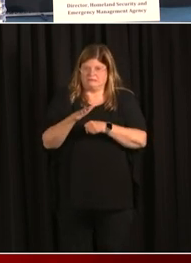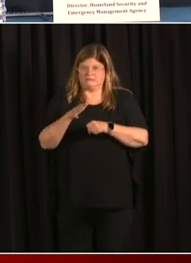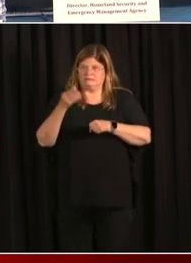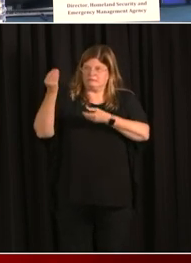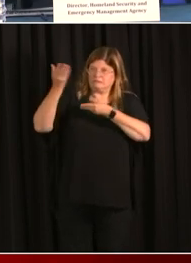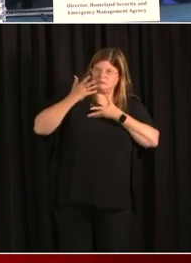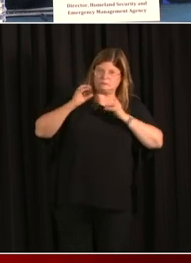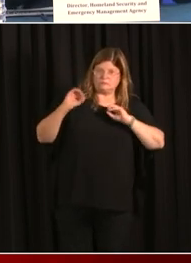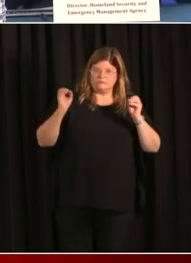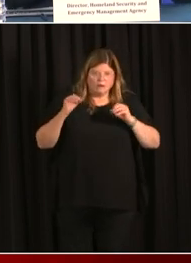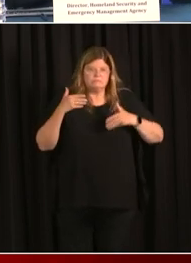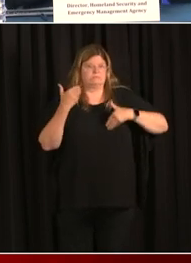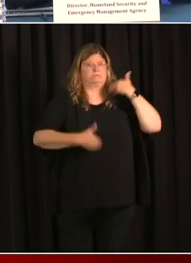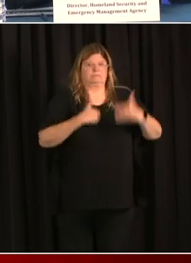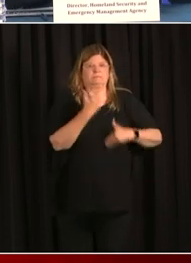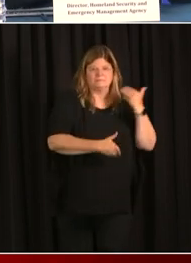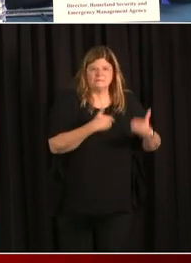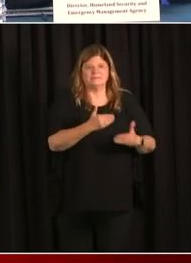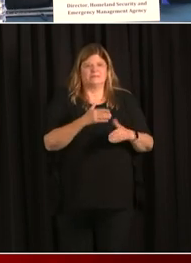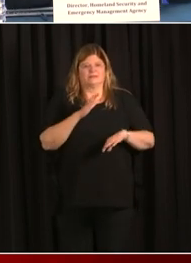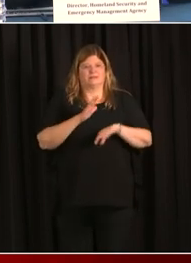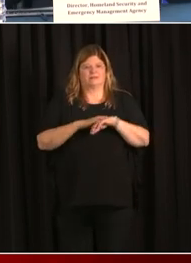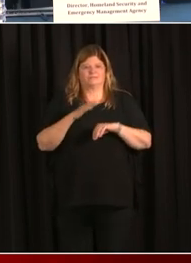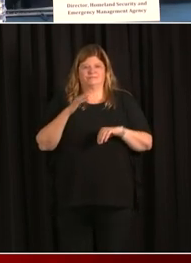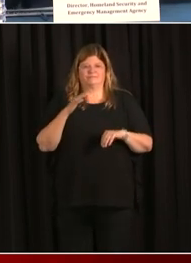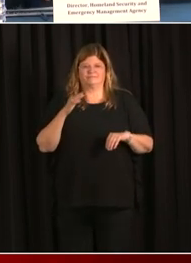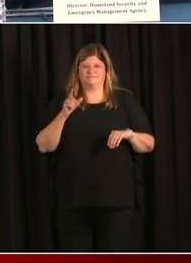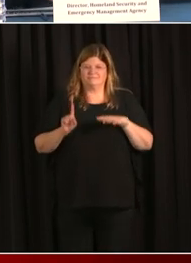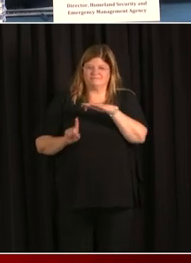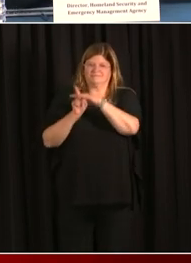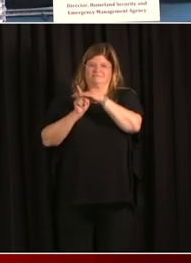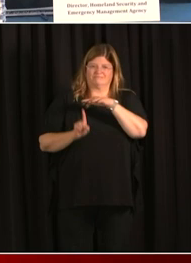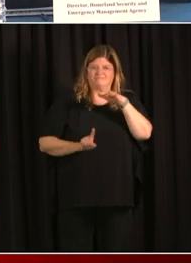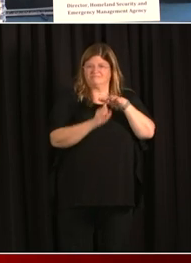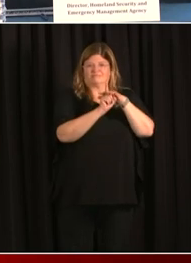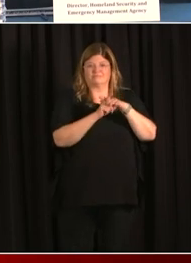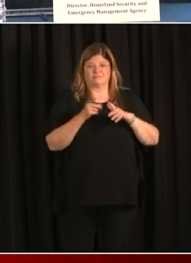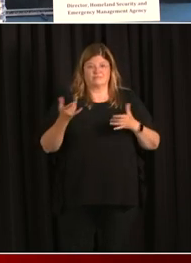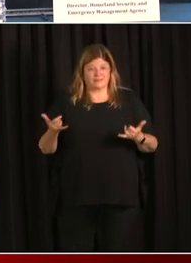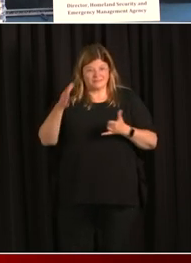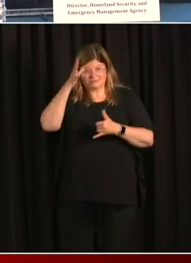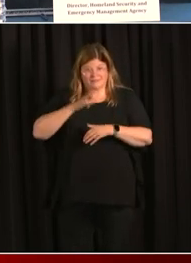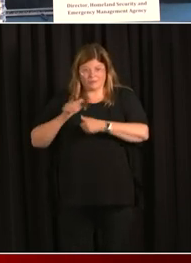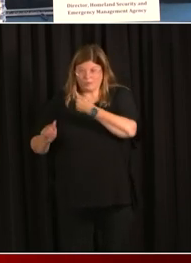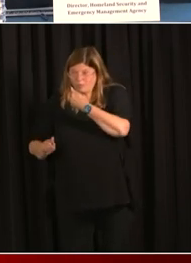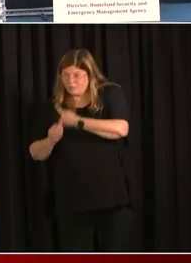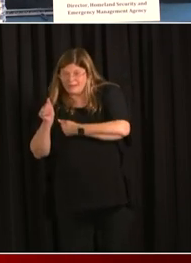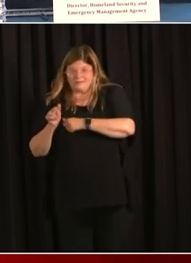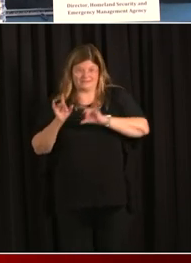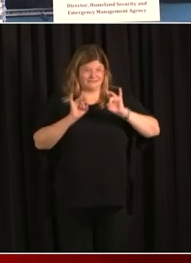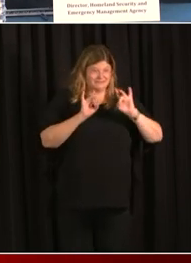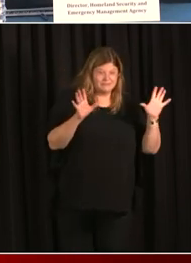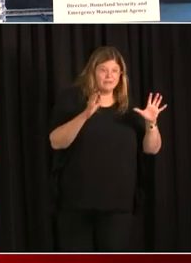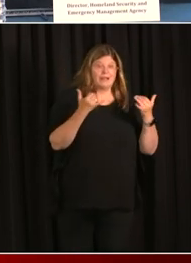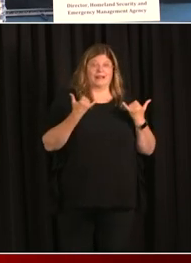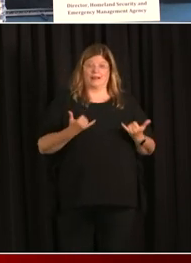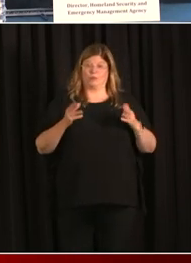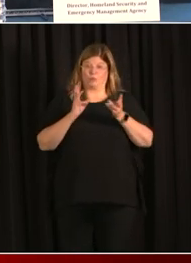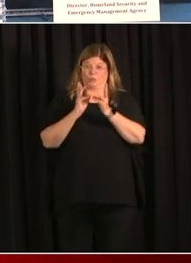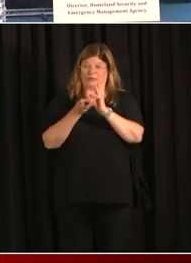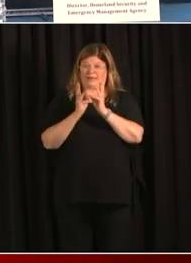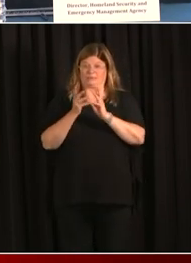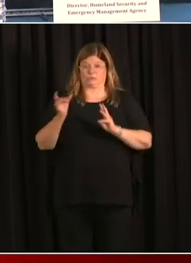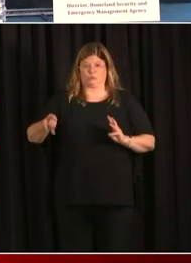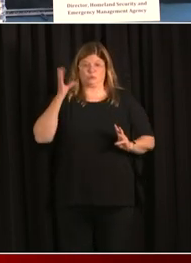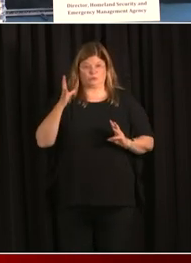Washington. Those are some of the man-made threats. Now we're looking at severe weather. We are currently in the middle of the most active